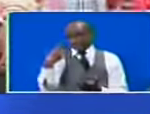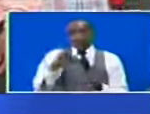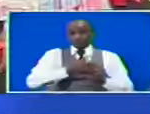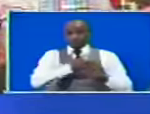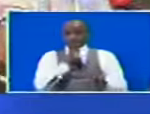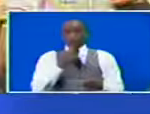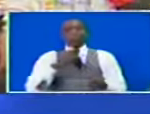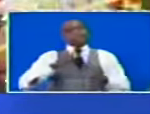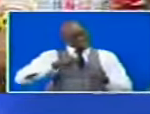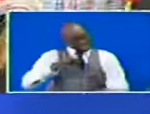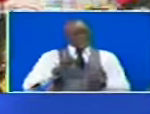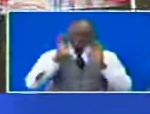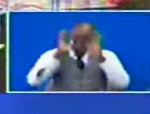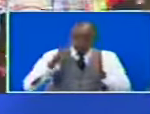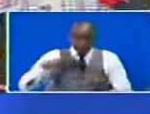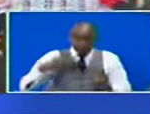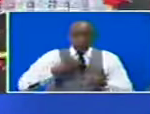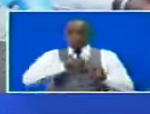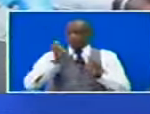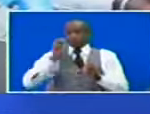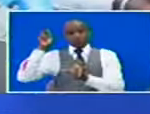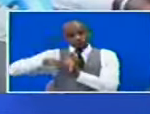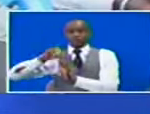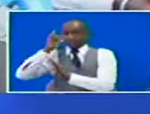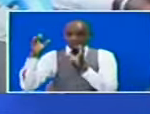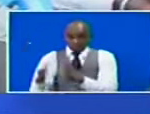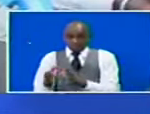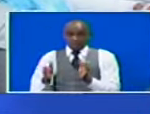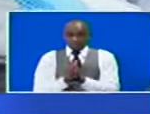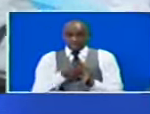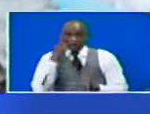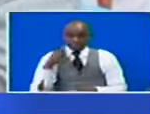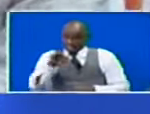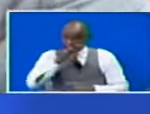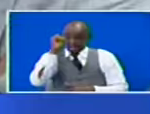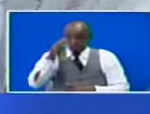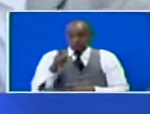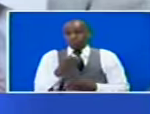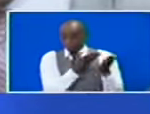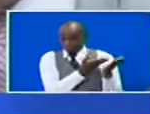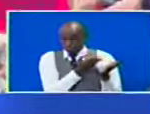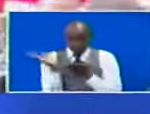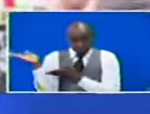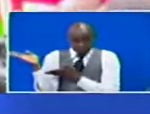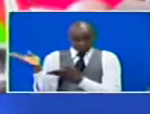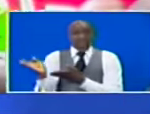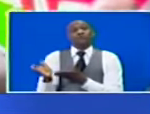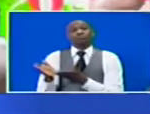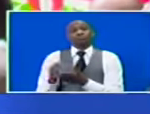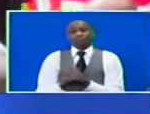defections of key Wiper legislators to Jubilee, including Kalonzo's area MP John Munuve.